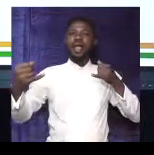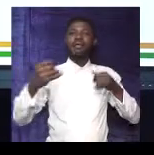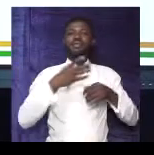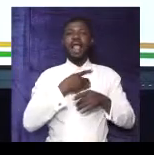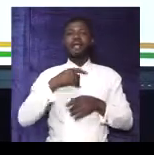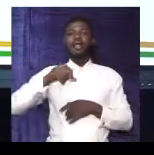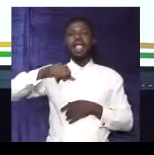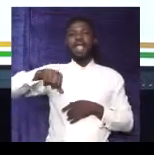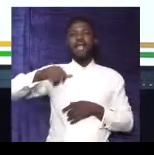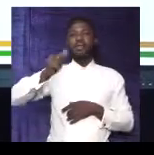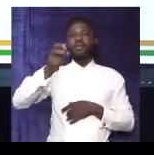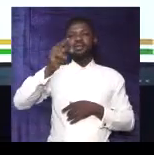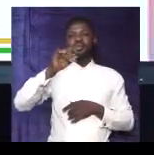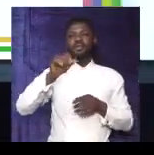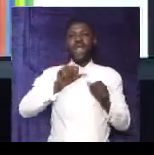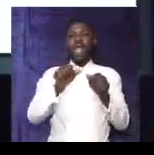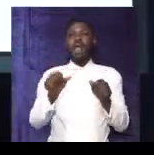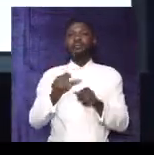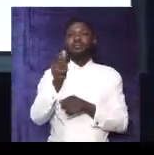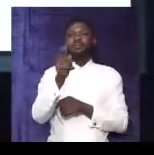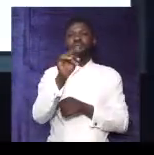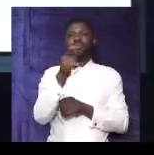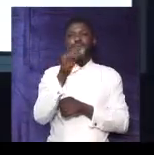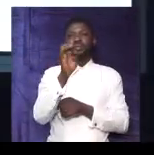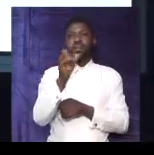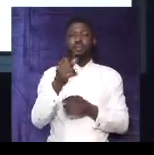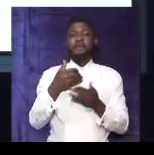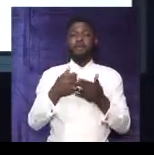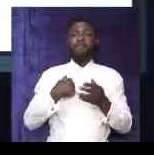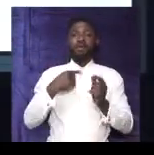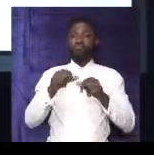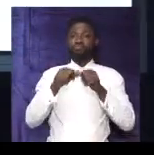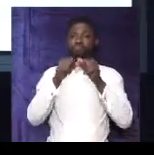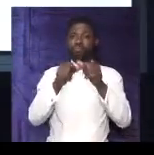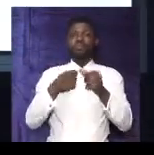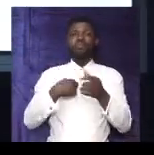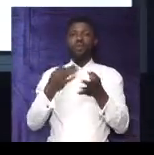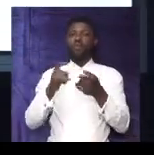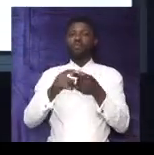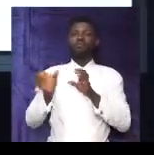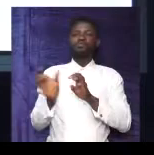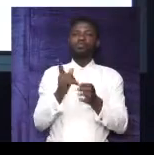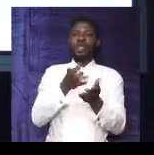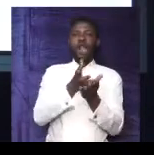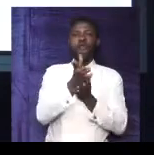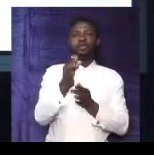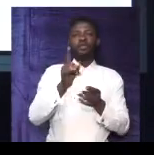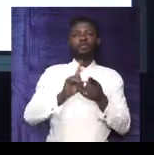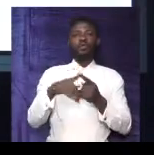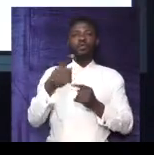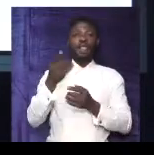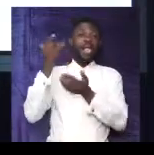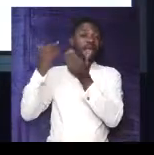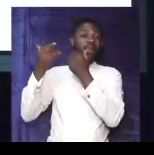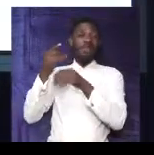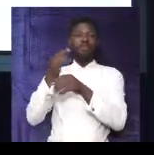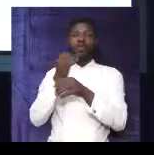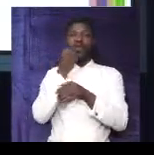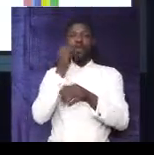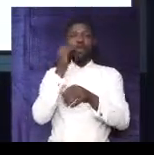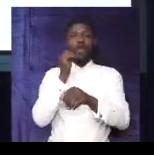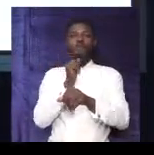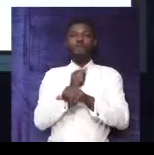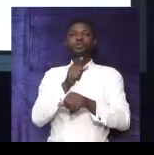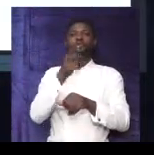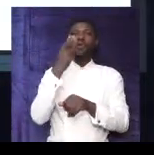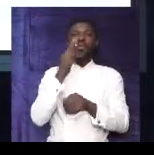lines and angles. But before we proceed into today's work, we'll begin with the review of the correction to our last